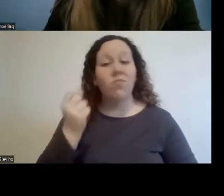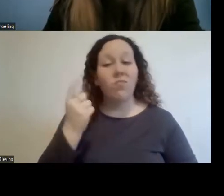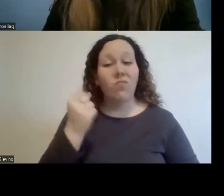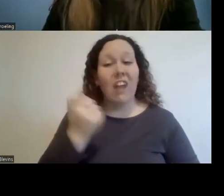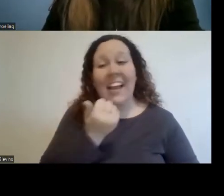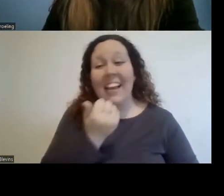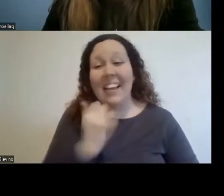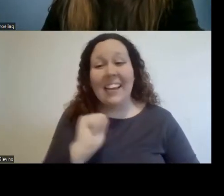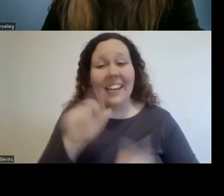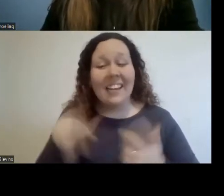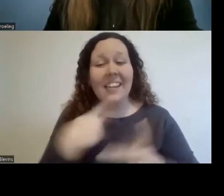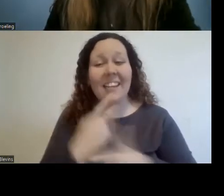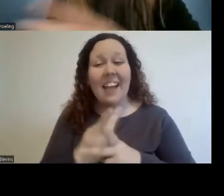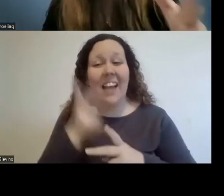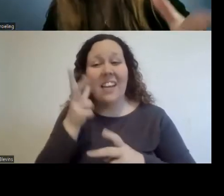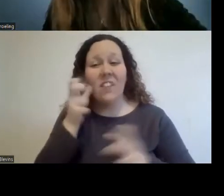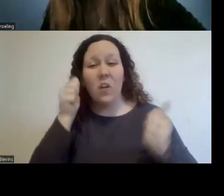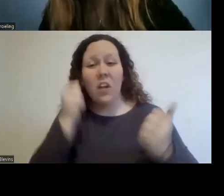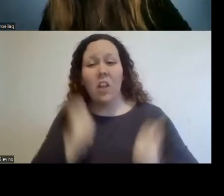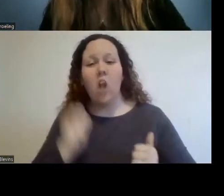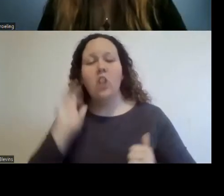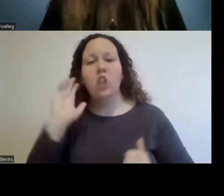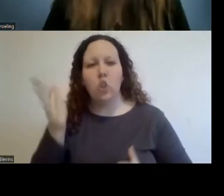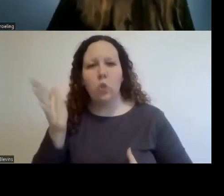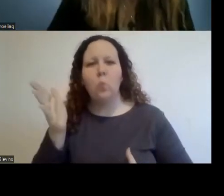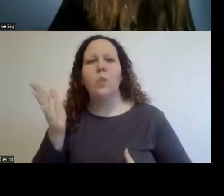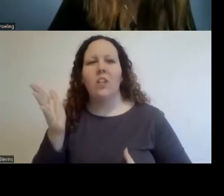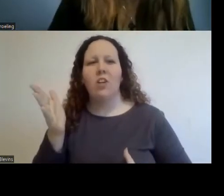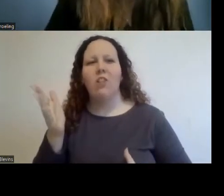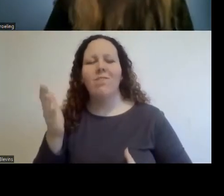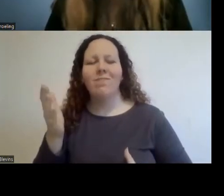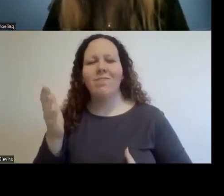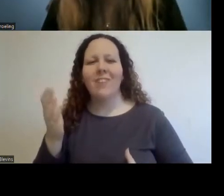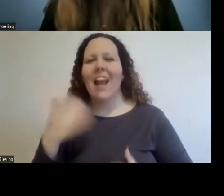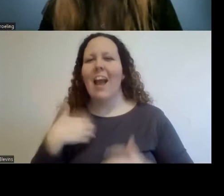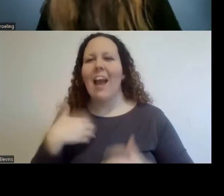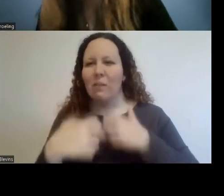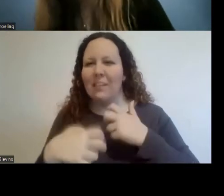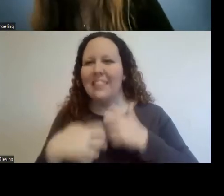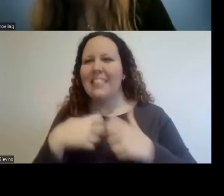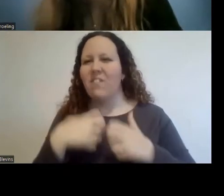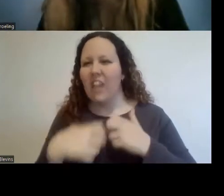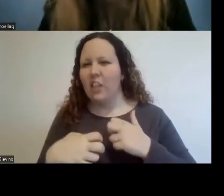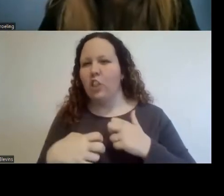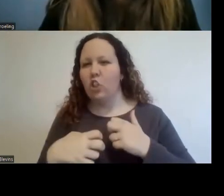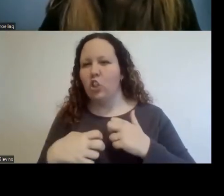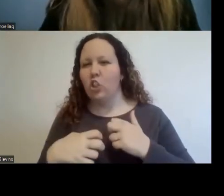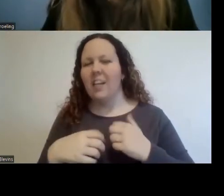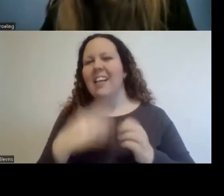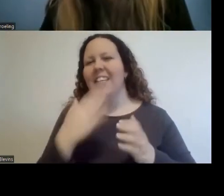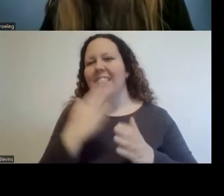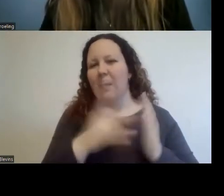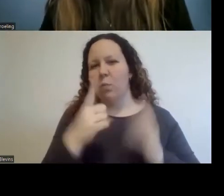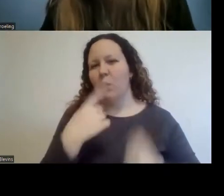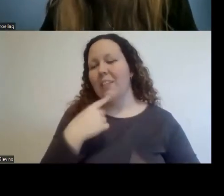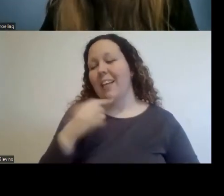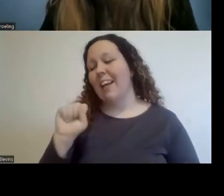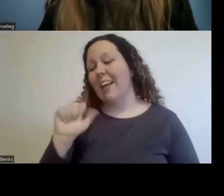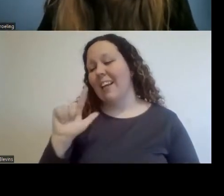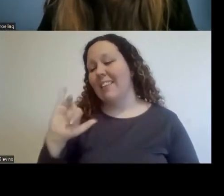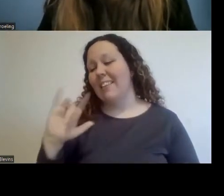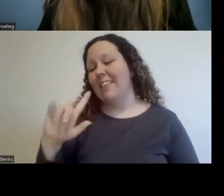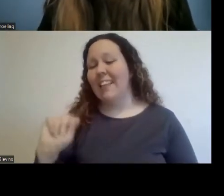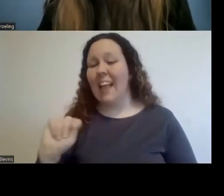disadvantage. So this says it sounds like slight or only one ear, but it's still